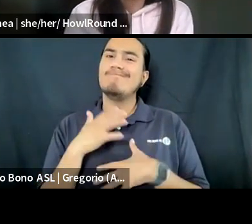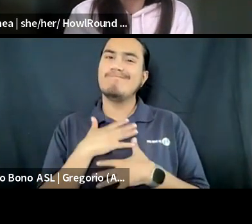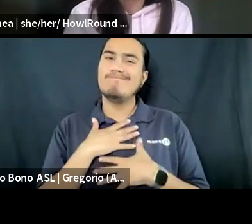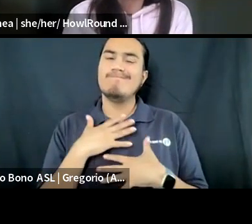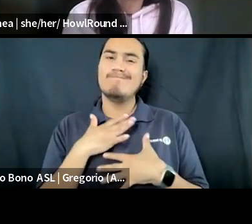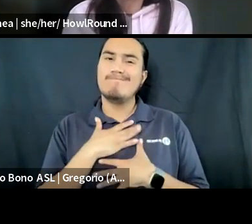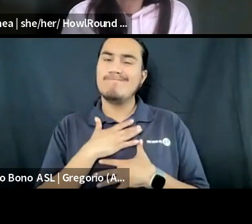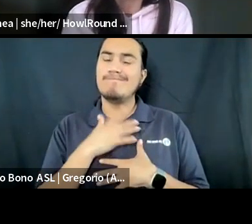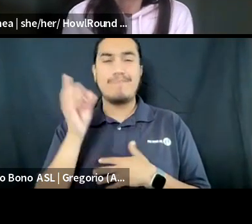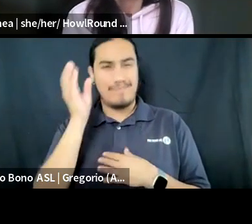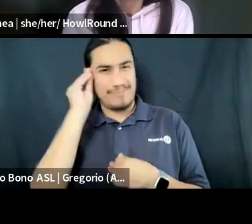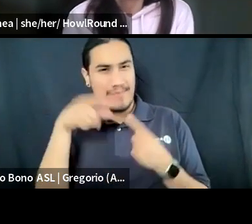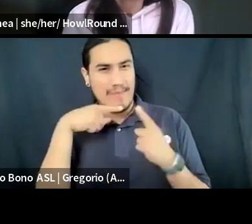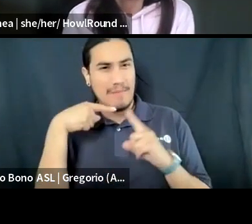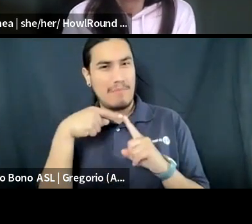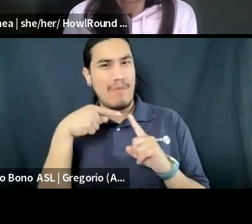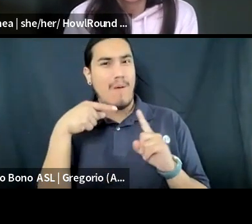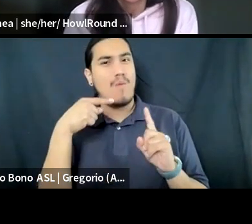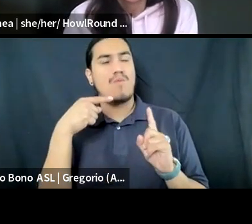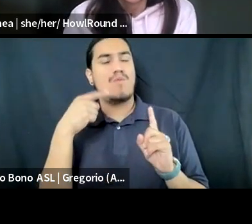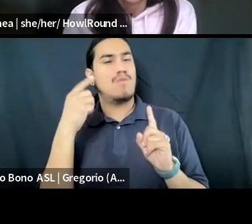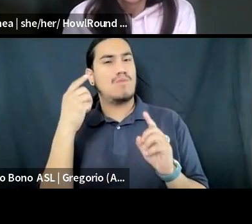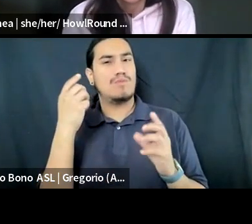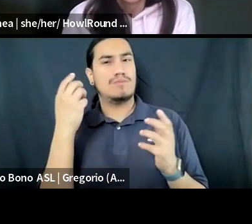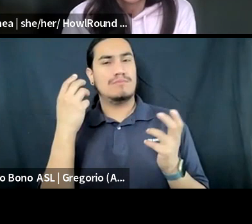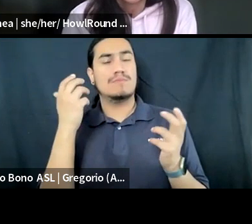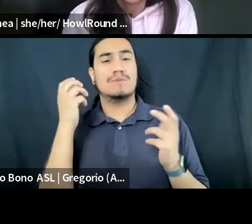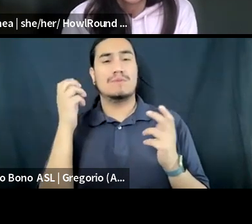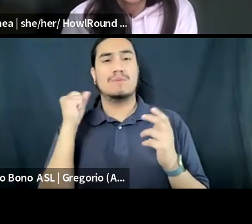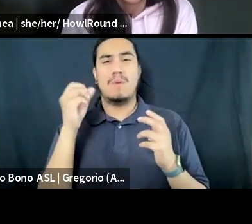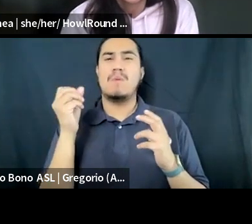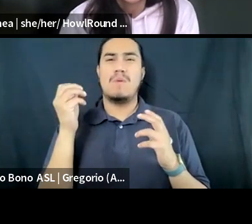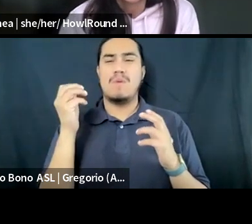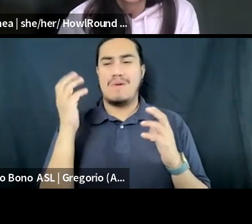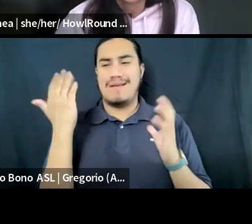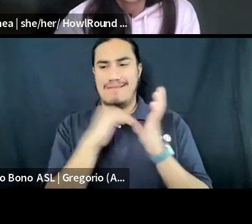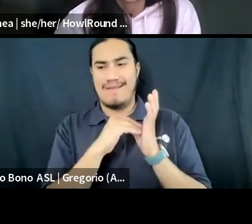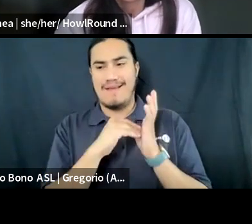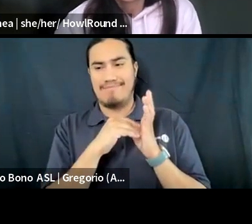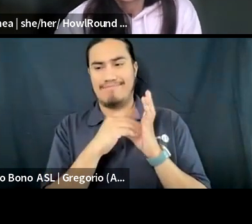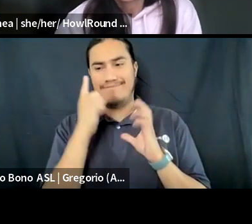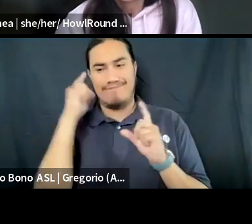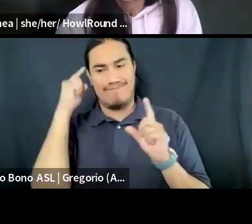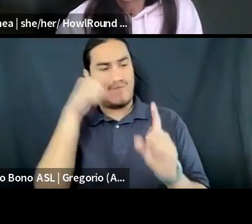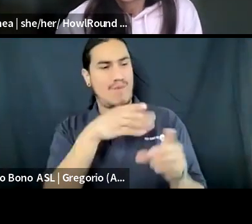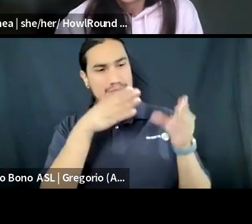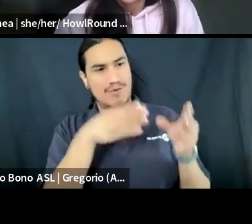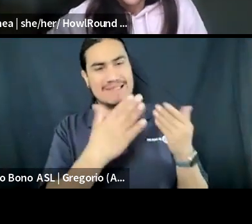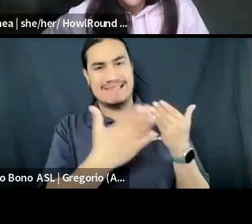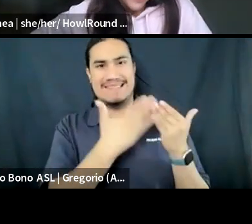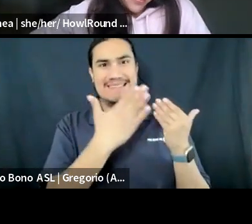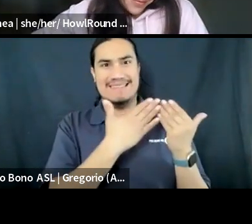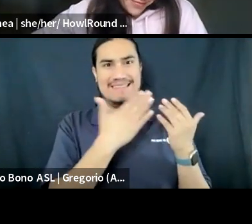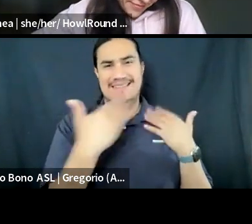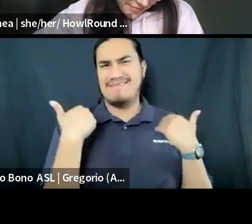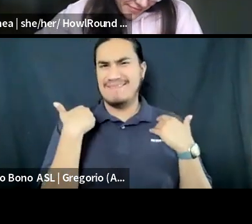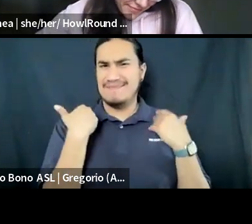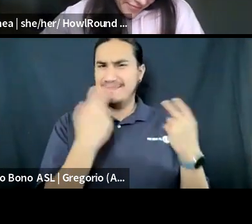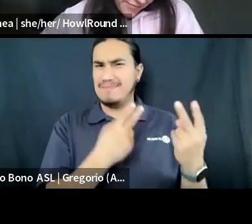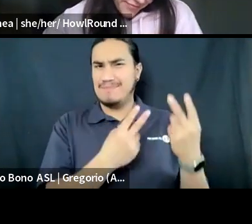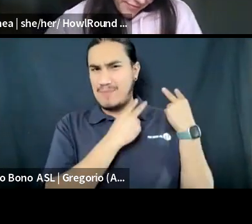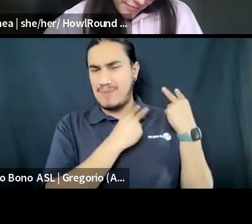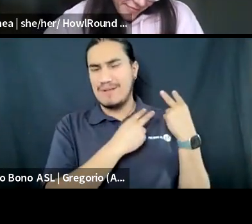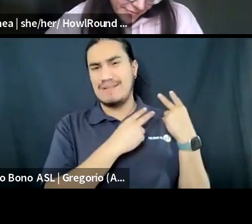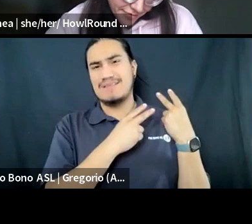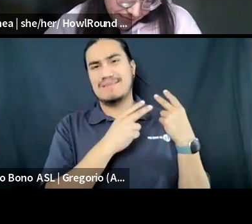think of it. It was so the contrast, right? Like, for one person, it would be easy, even though there's memories with it. And